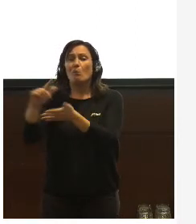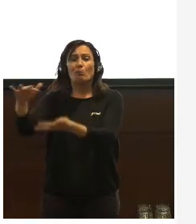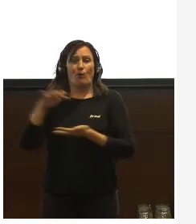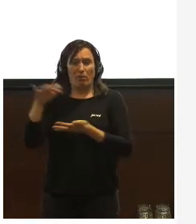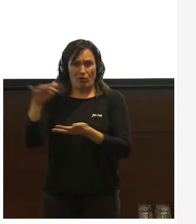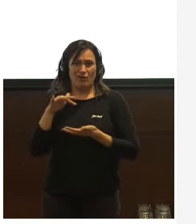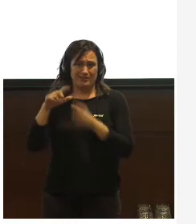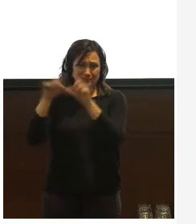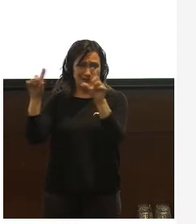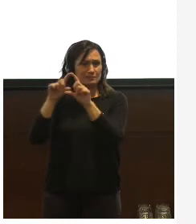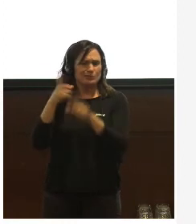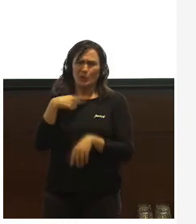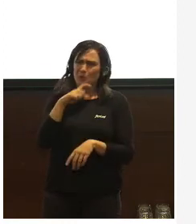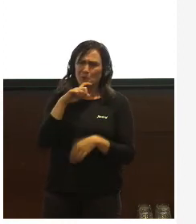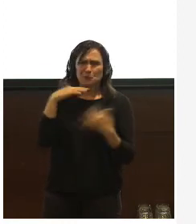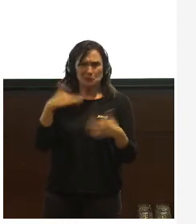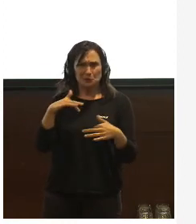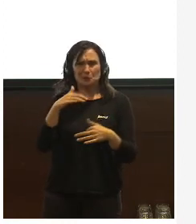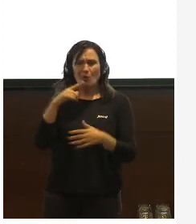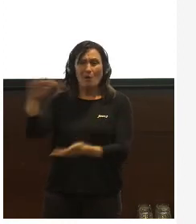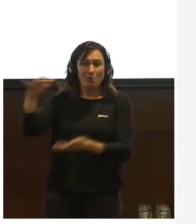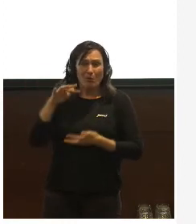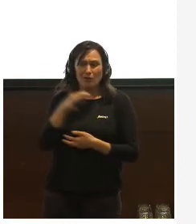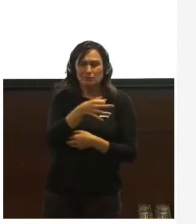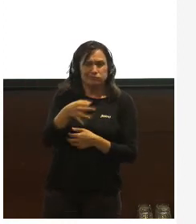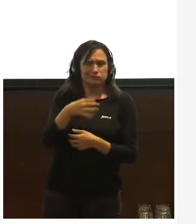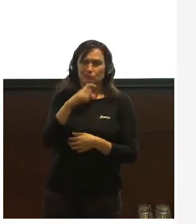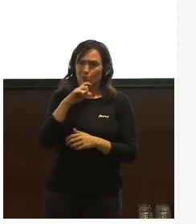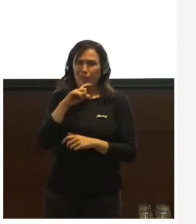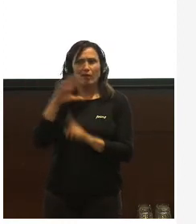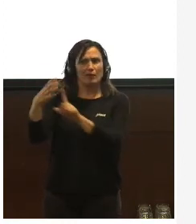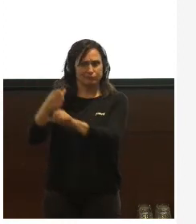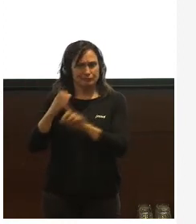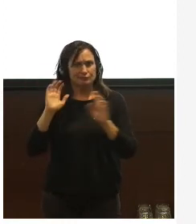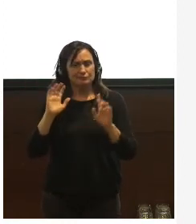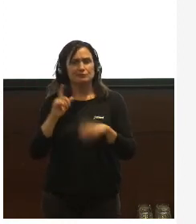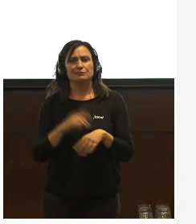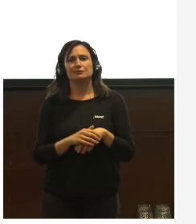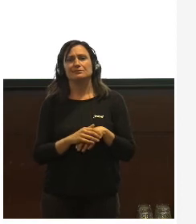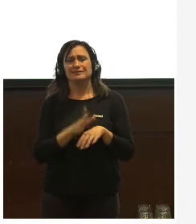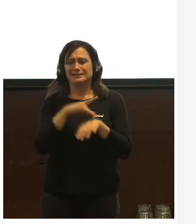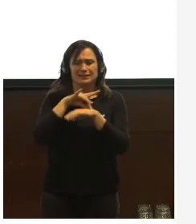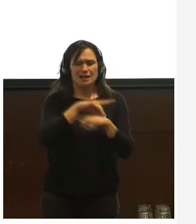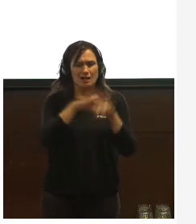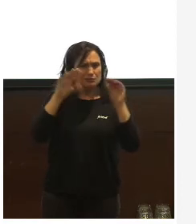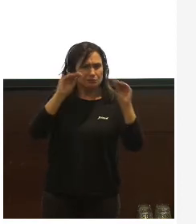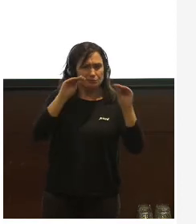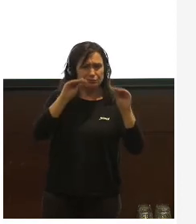right tour guides and to train the tour guides in order to provide this smooth customer journey.